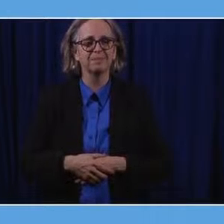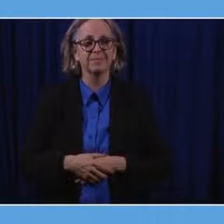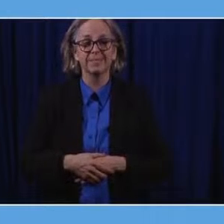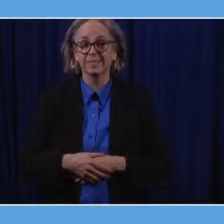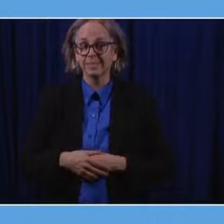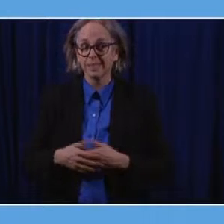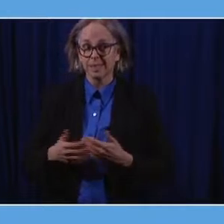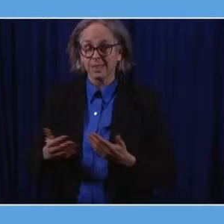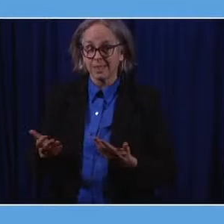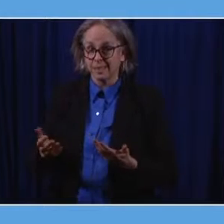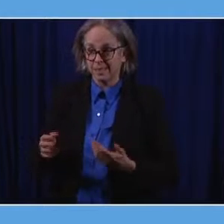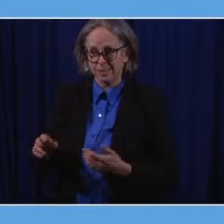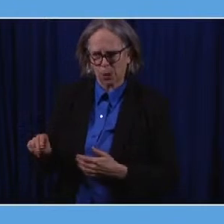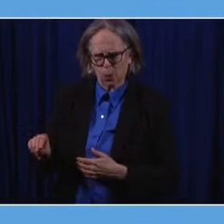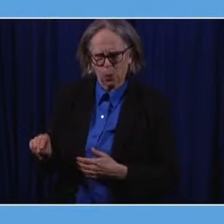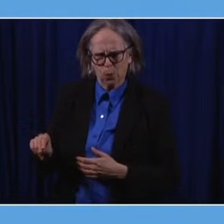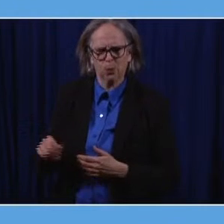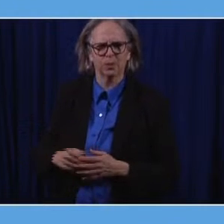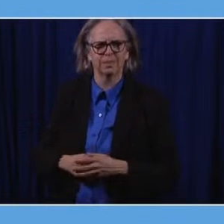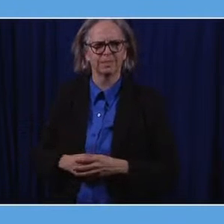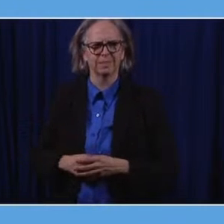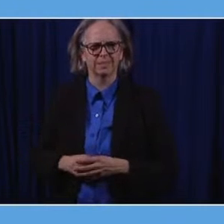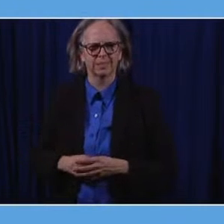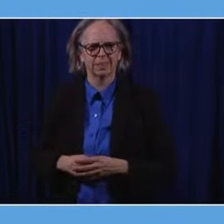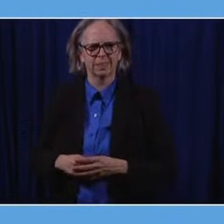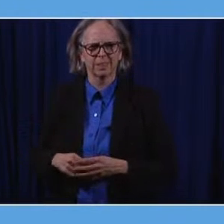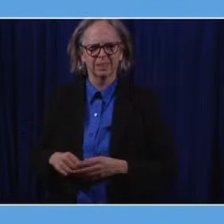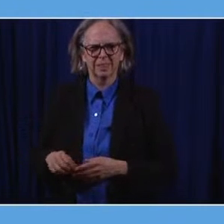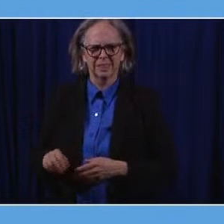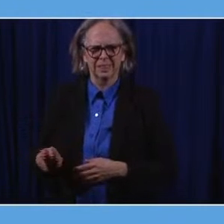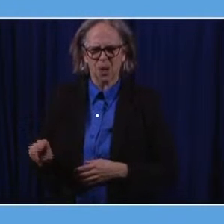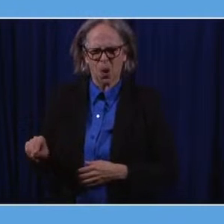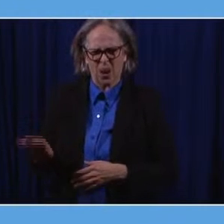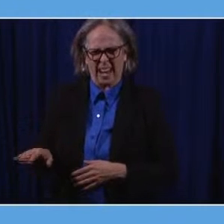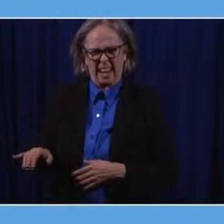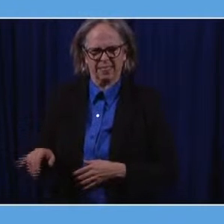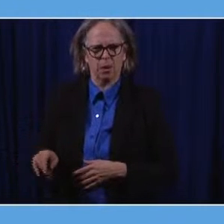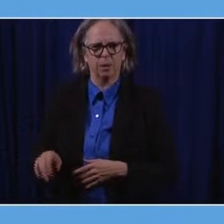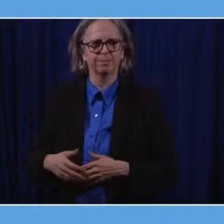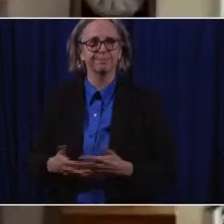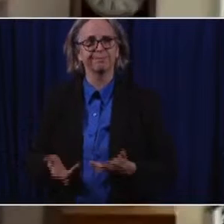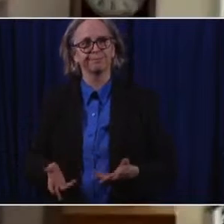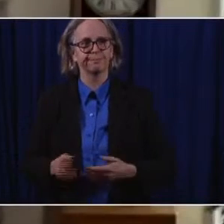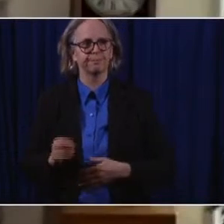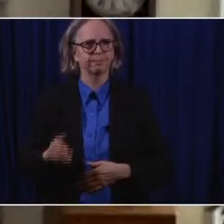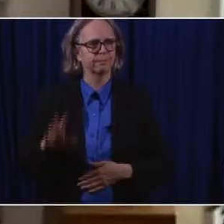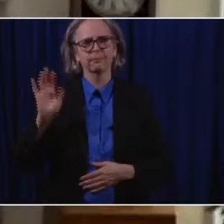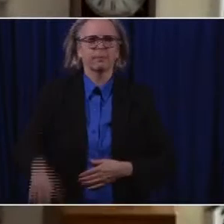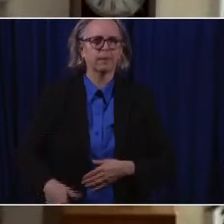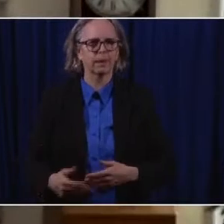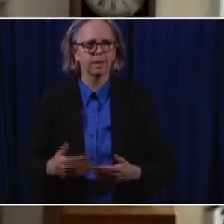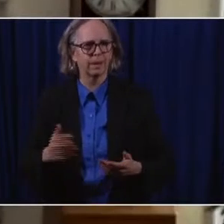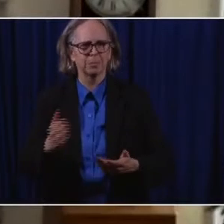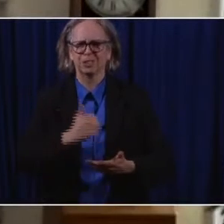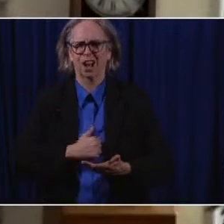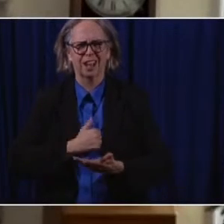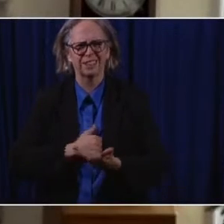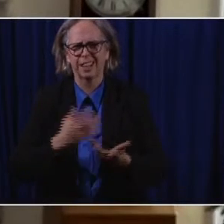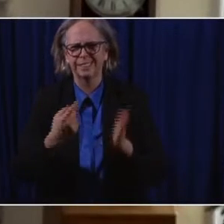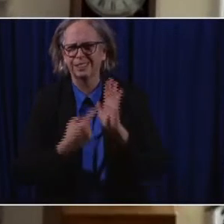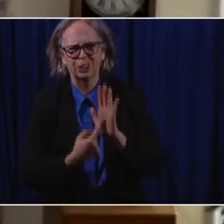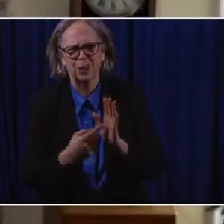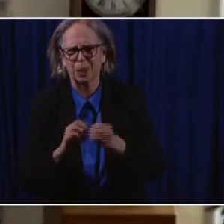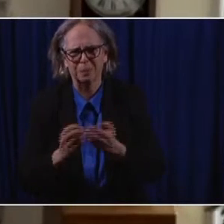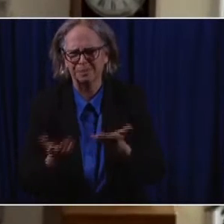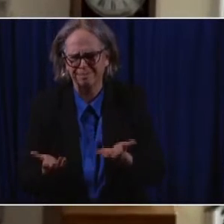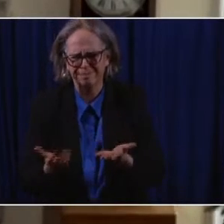No, Eric, that's you. That's not it. Okay, we don't have that slide. Well, I apologize for everyone.